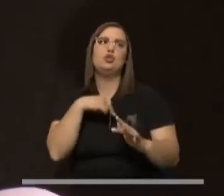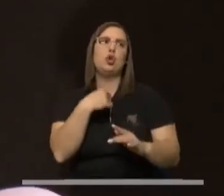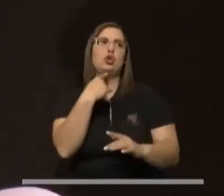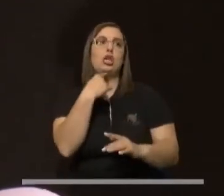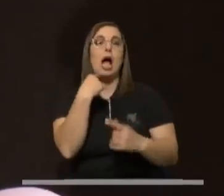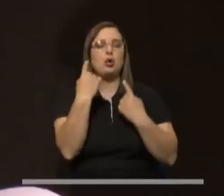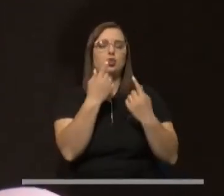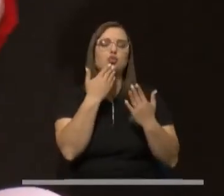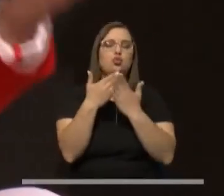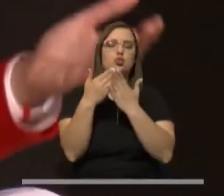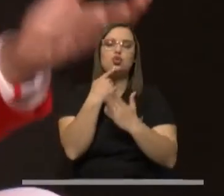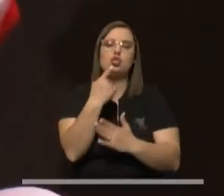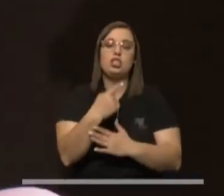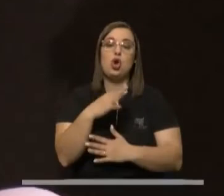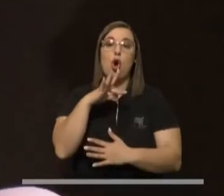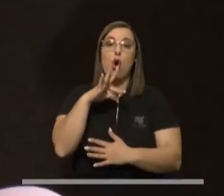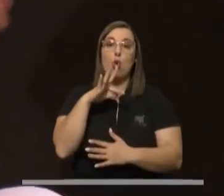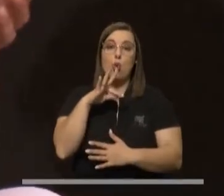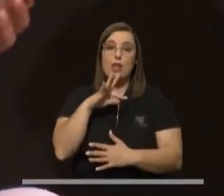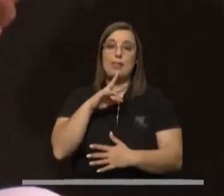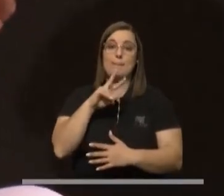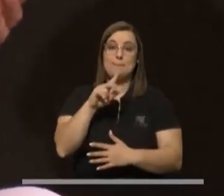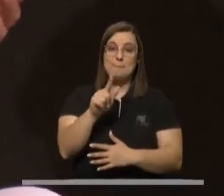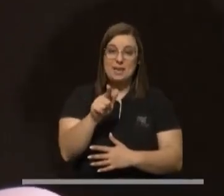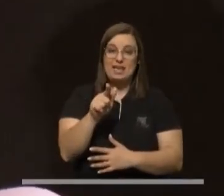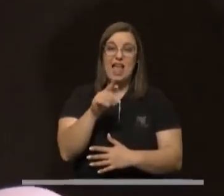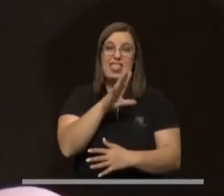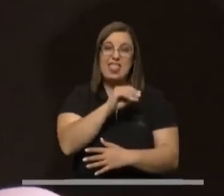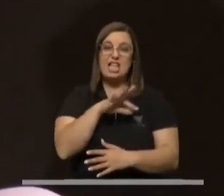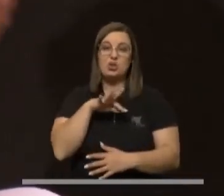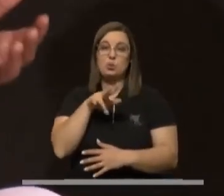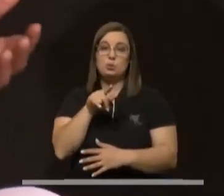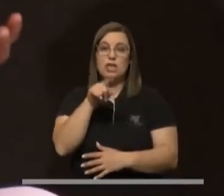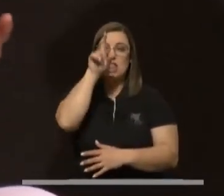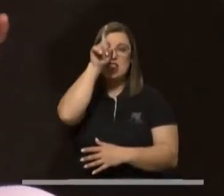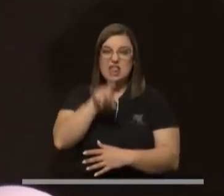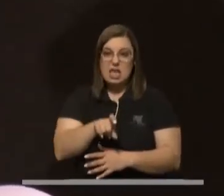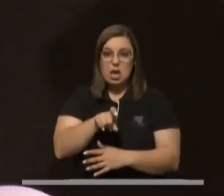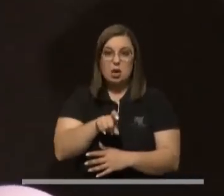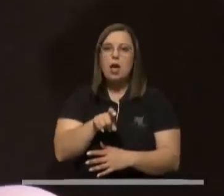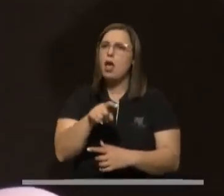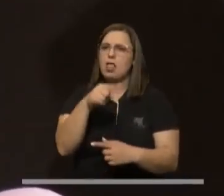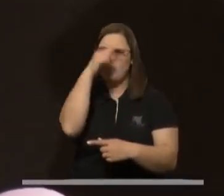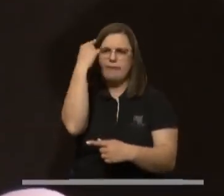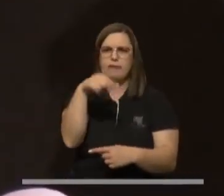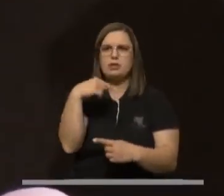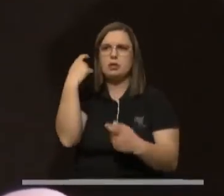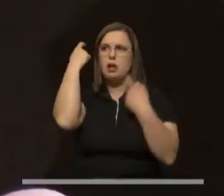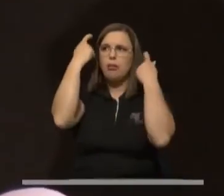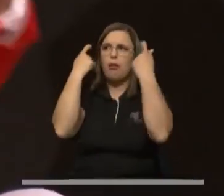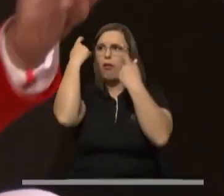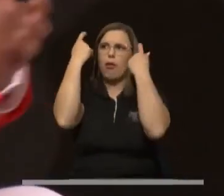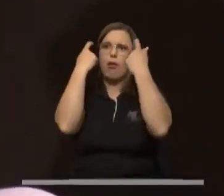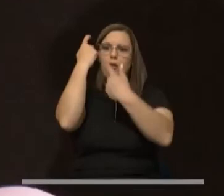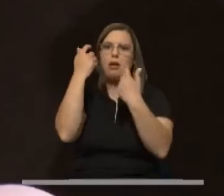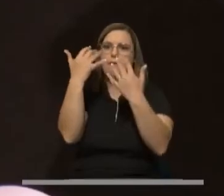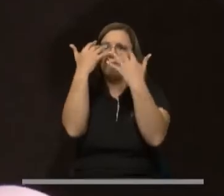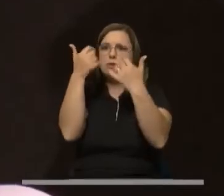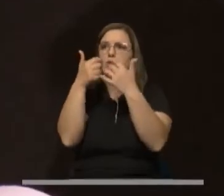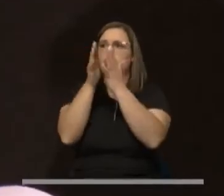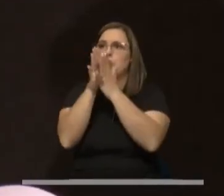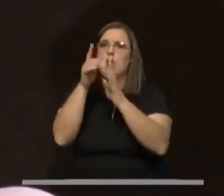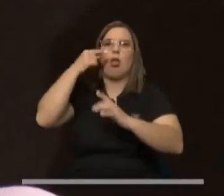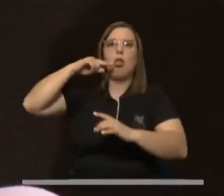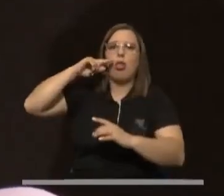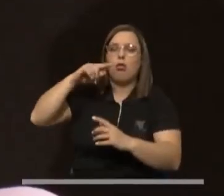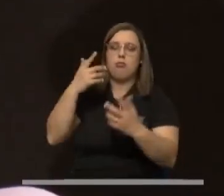and some doctors say that they receive 10,000 to 40,000 contents a day. It is